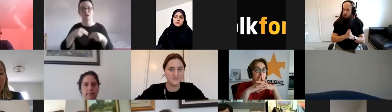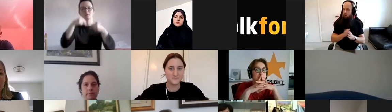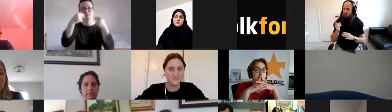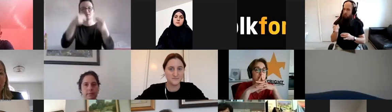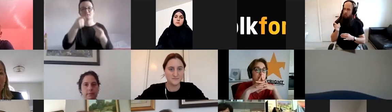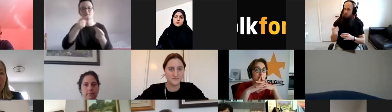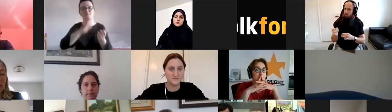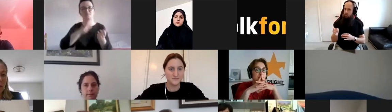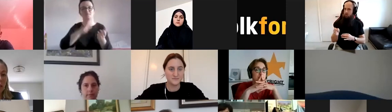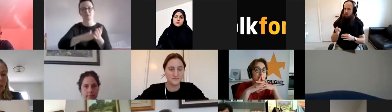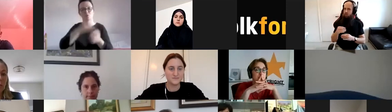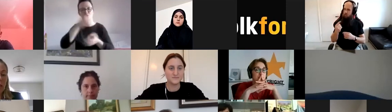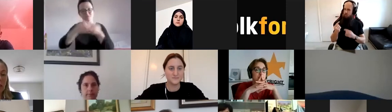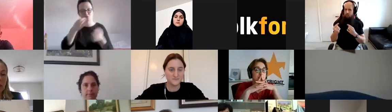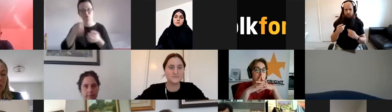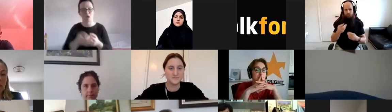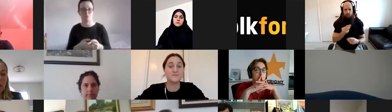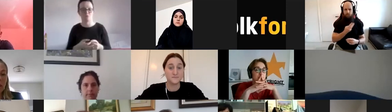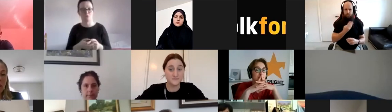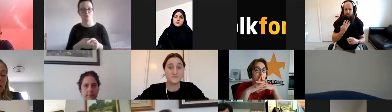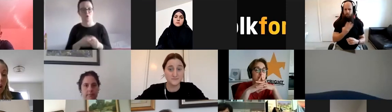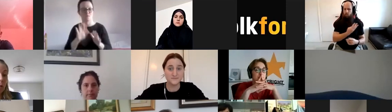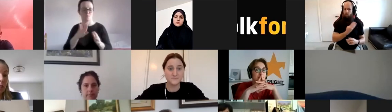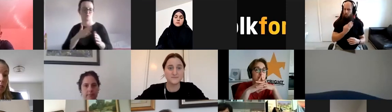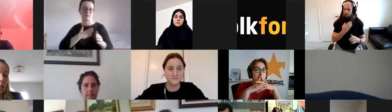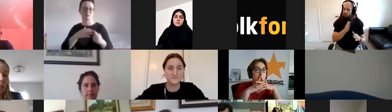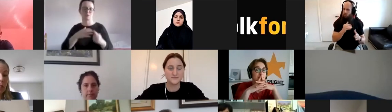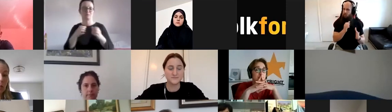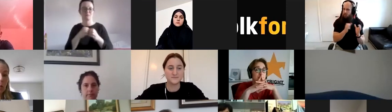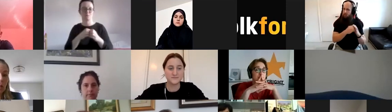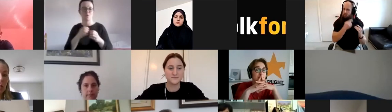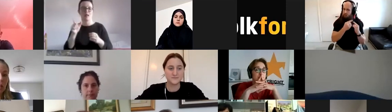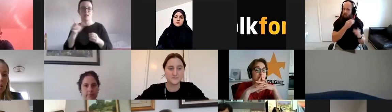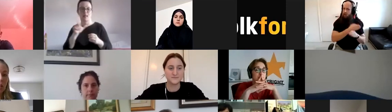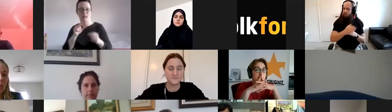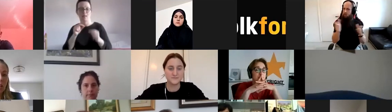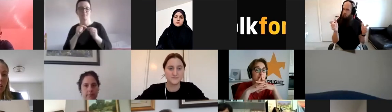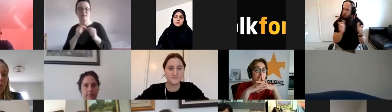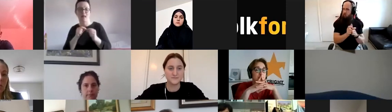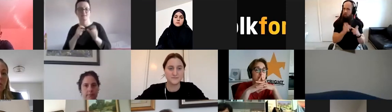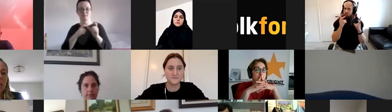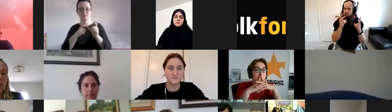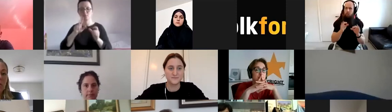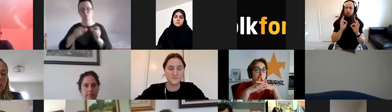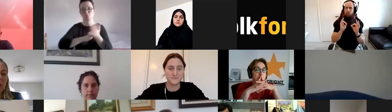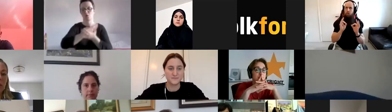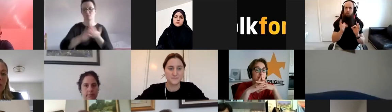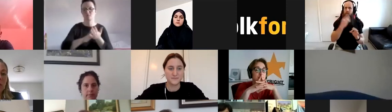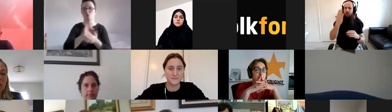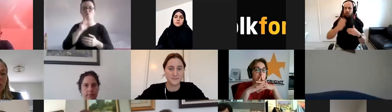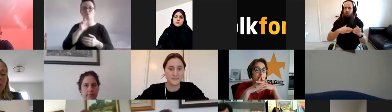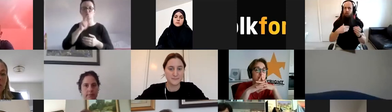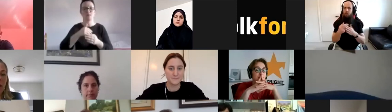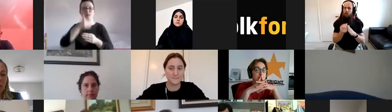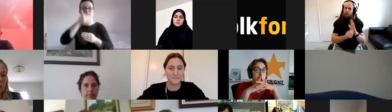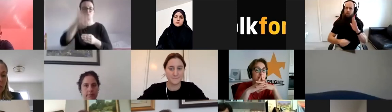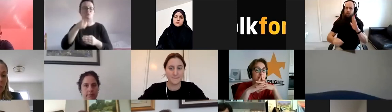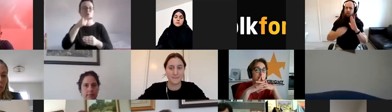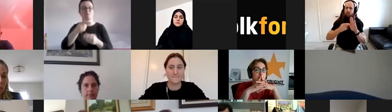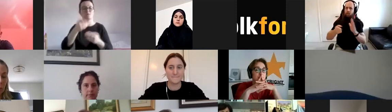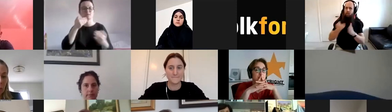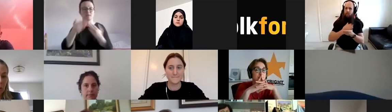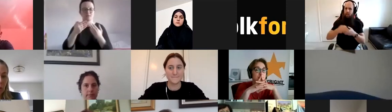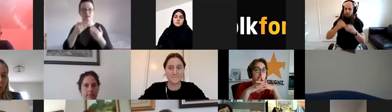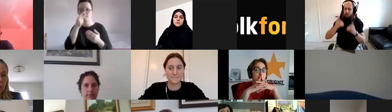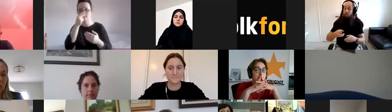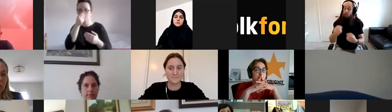our team, Leila, Benaza, and me and Sandra, after this meeting to see what we can do about it, you know, in order to capture